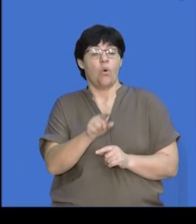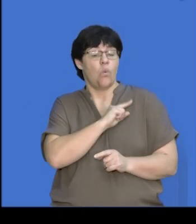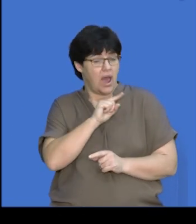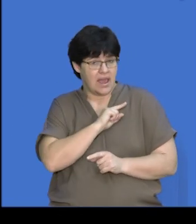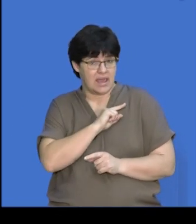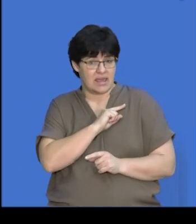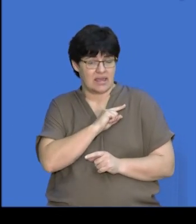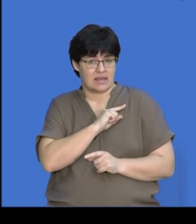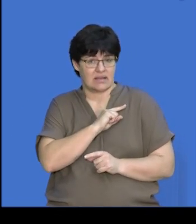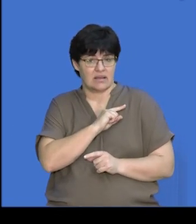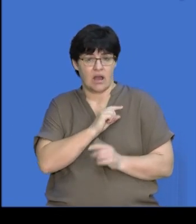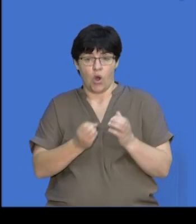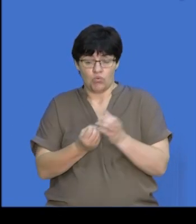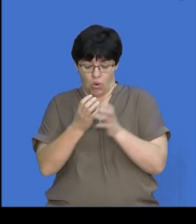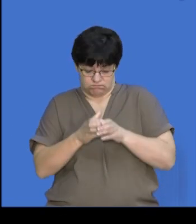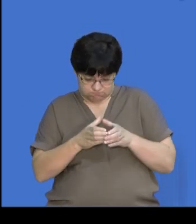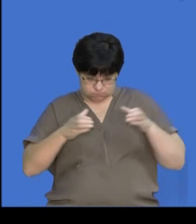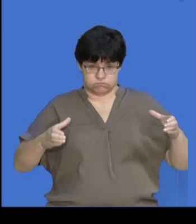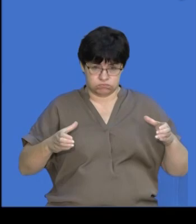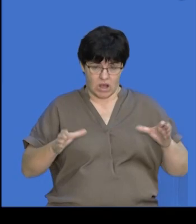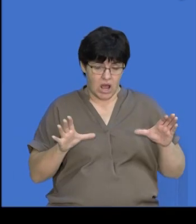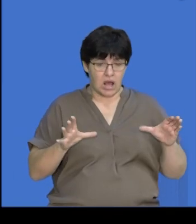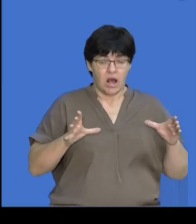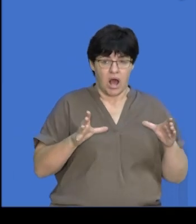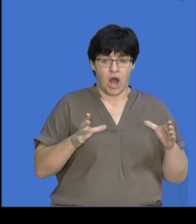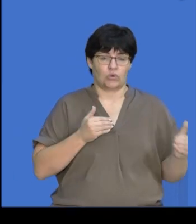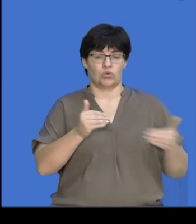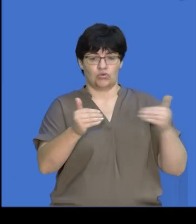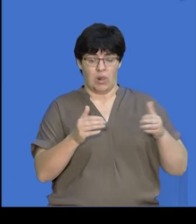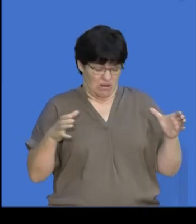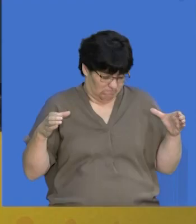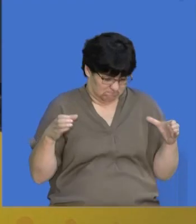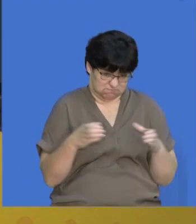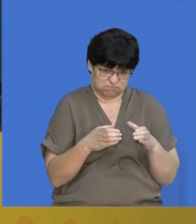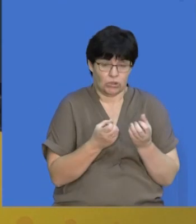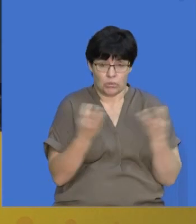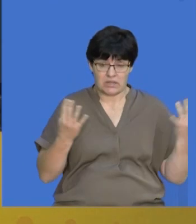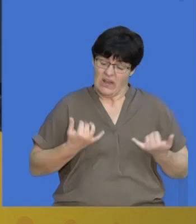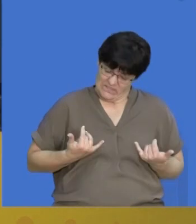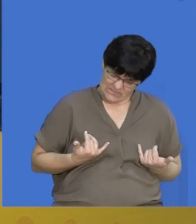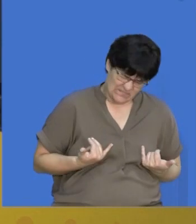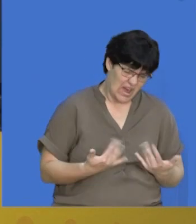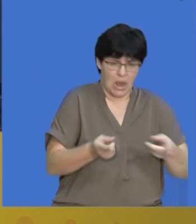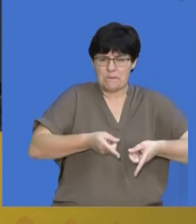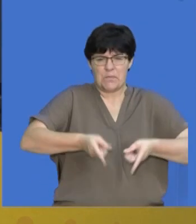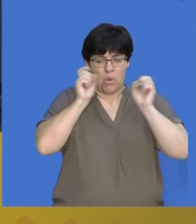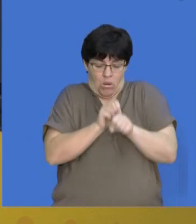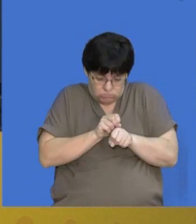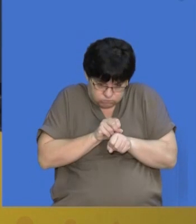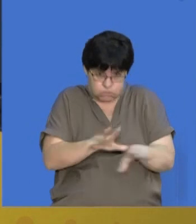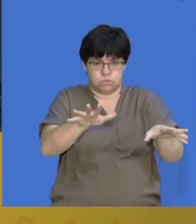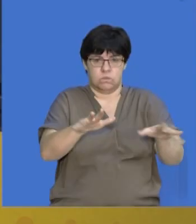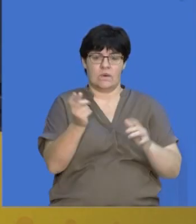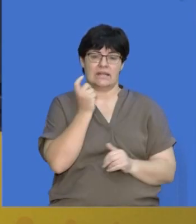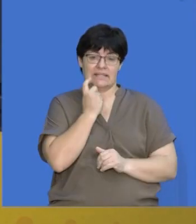control growth and reduce clustering. When it's too clustered, the fire hazard would spread that much